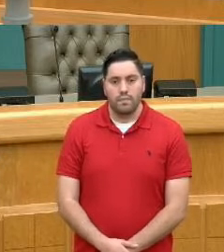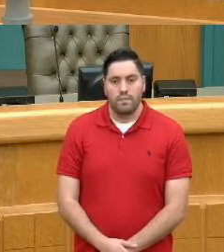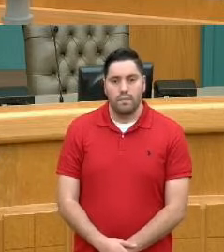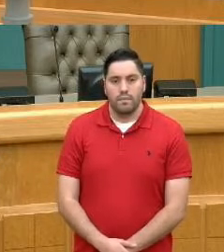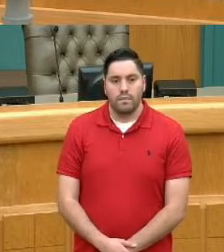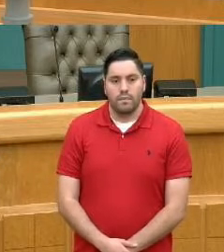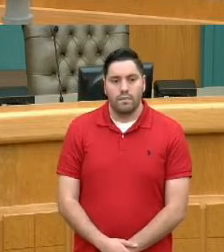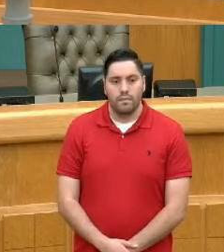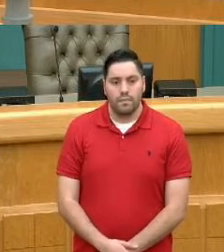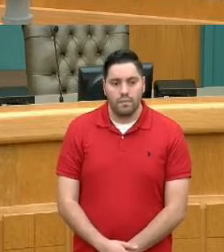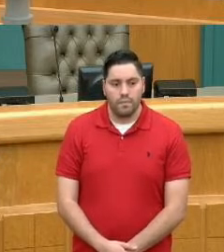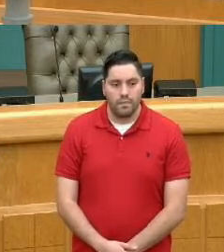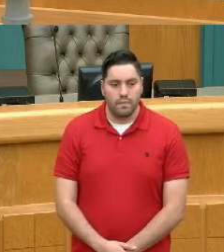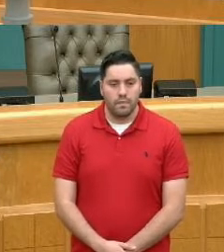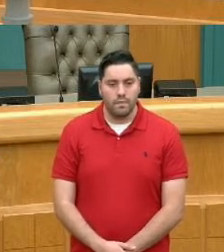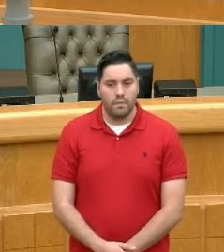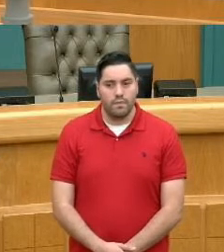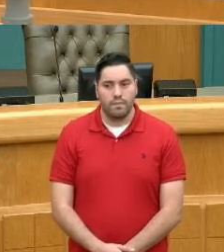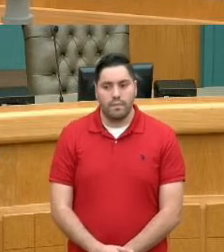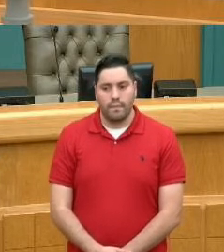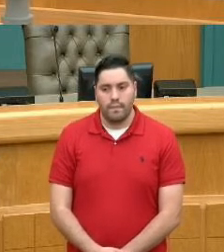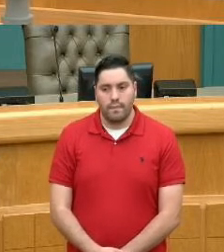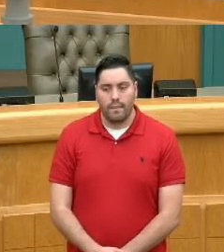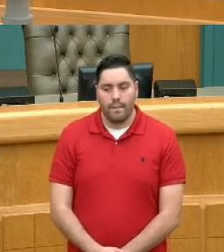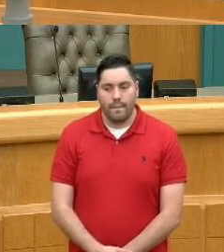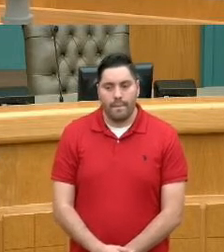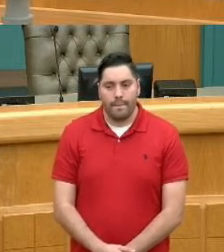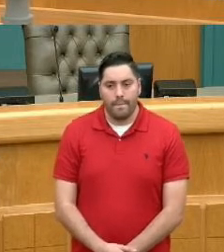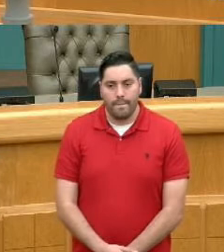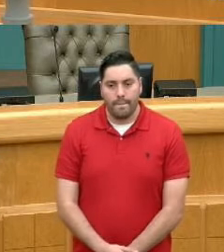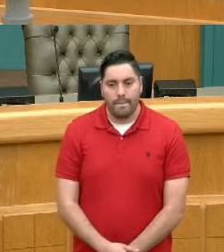una cita, puede llamar a la Guardia Nacional al